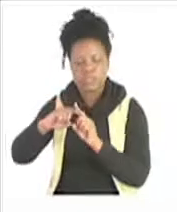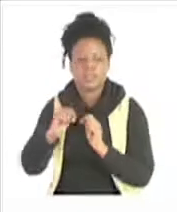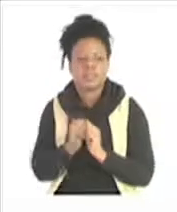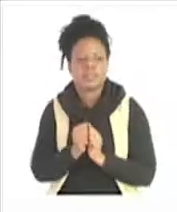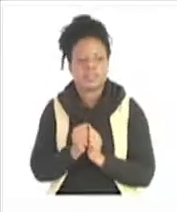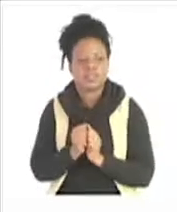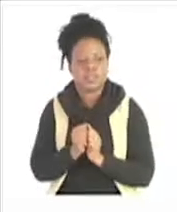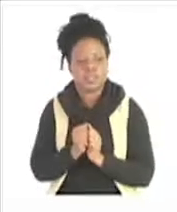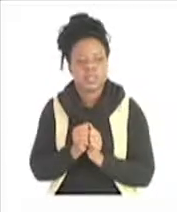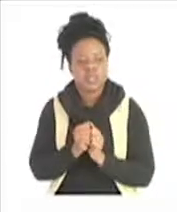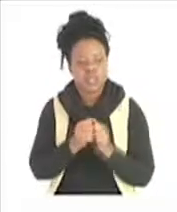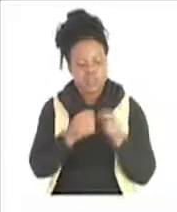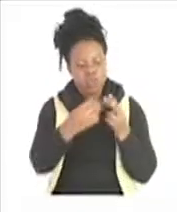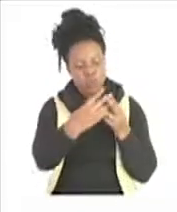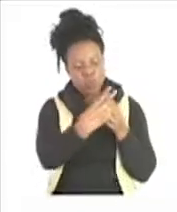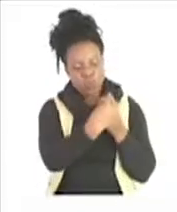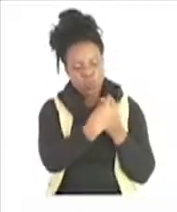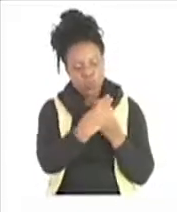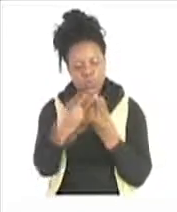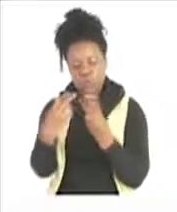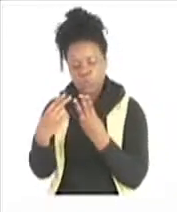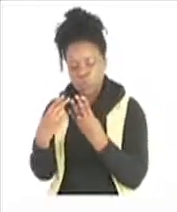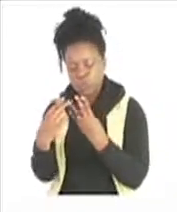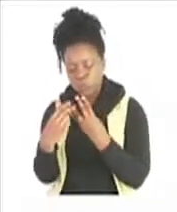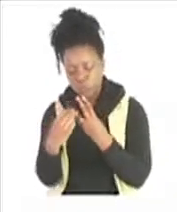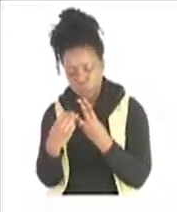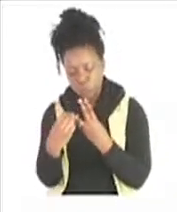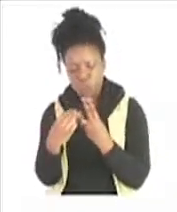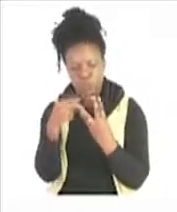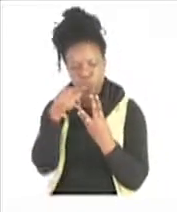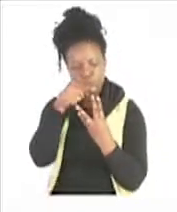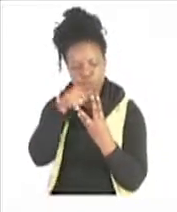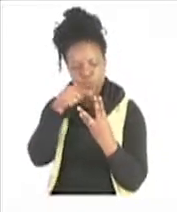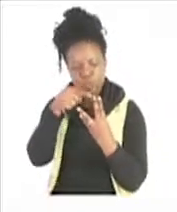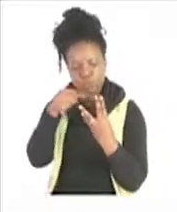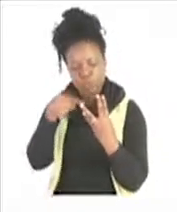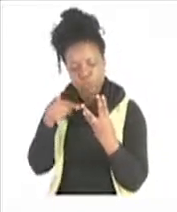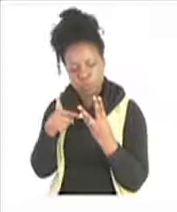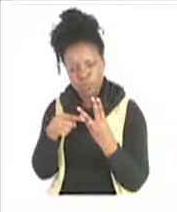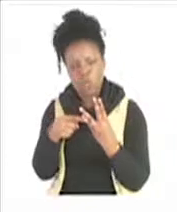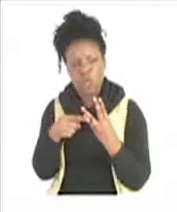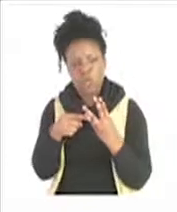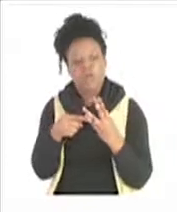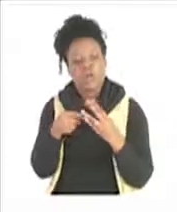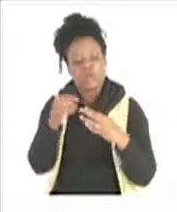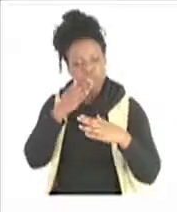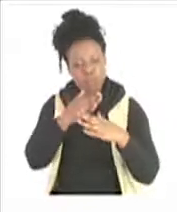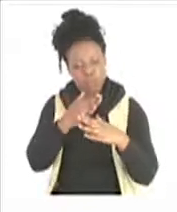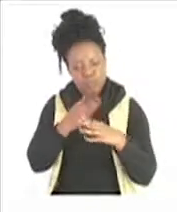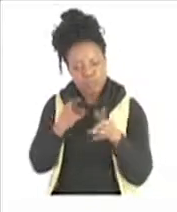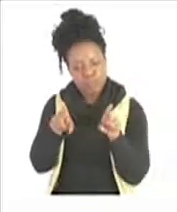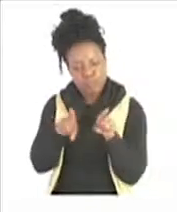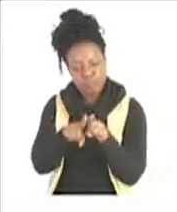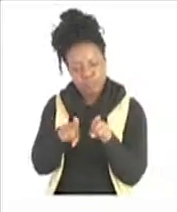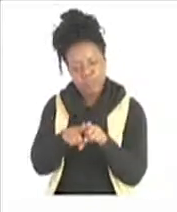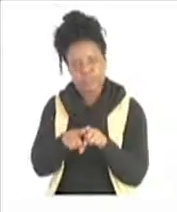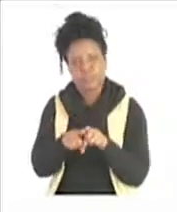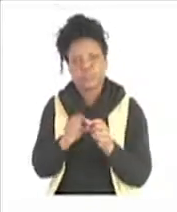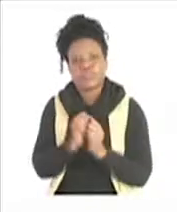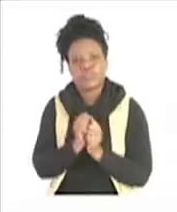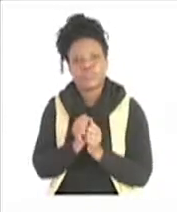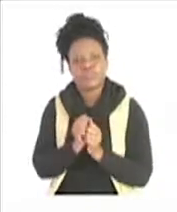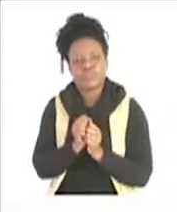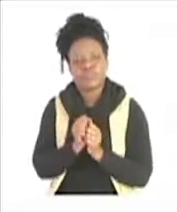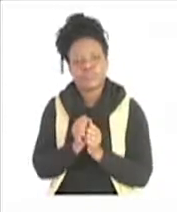division, brackets and everything. So let's try these examples. But I want us to try one of these examples on